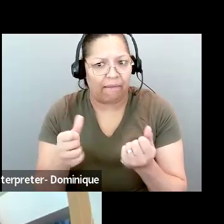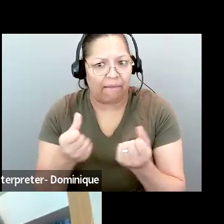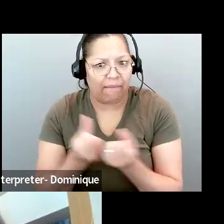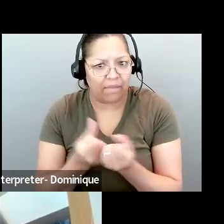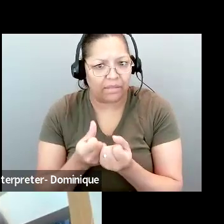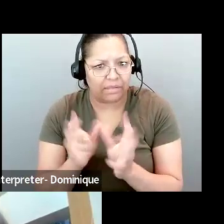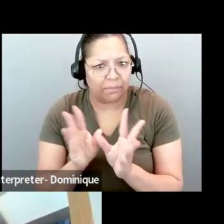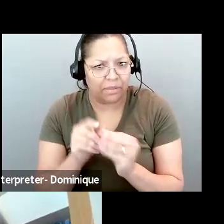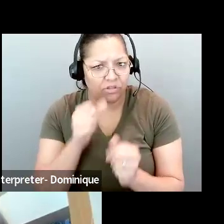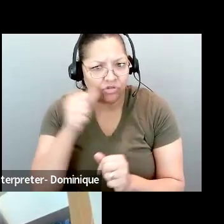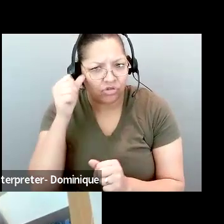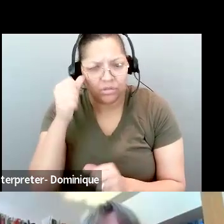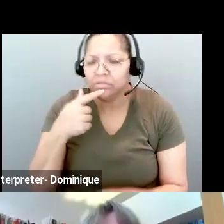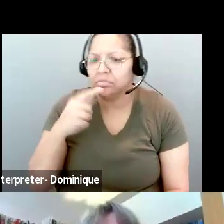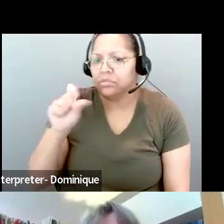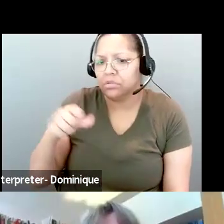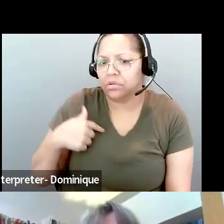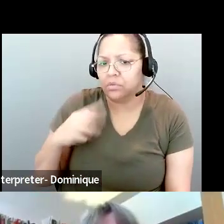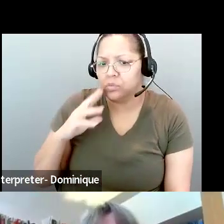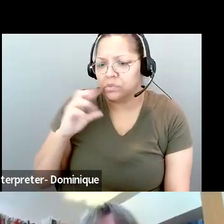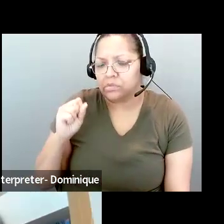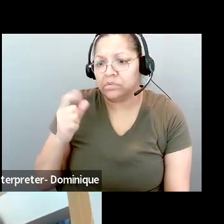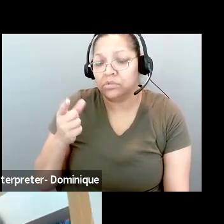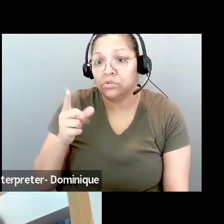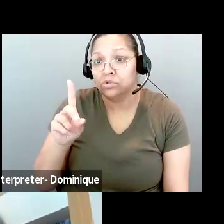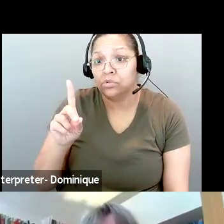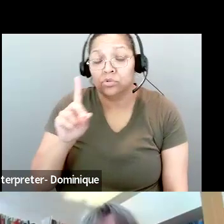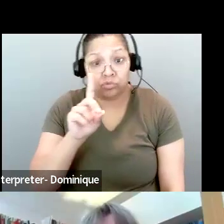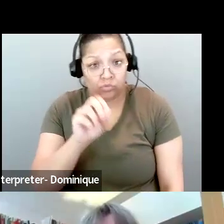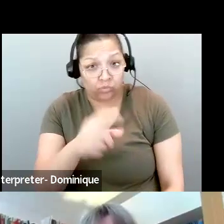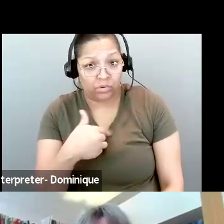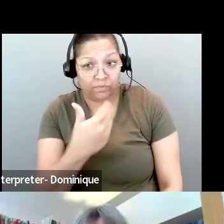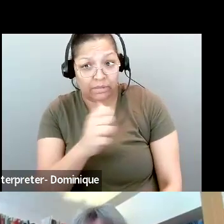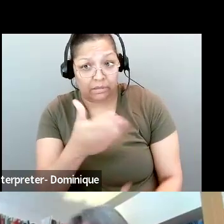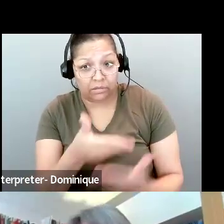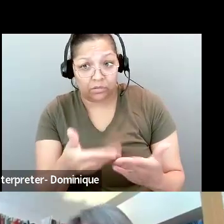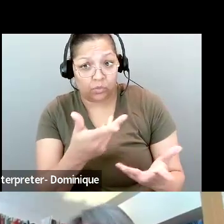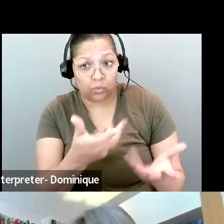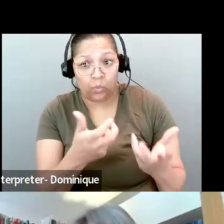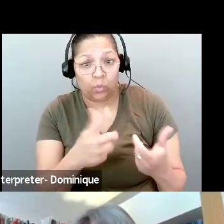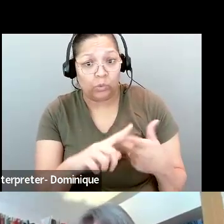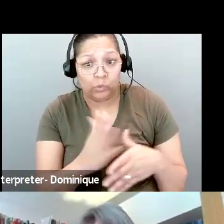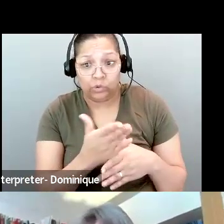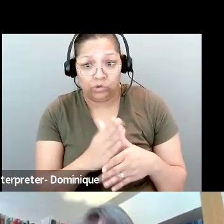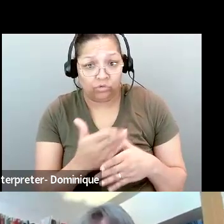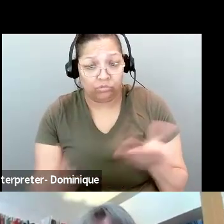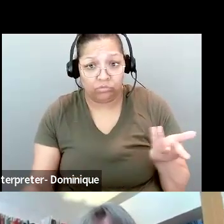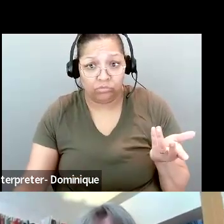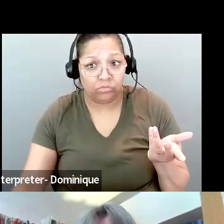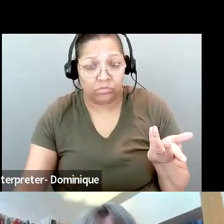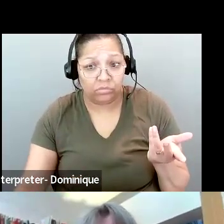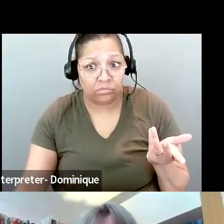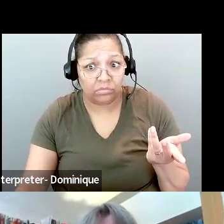yesterday. I was, yeah. Do you have anything that you want to maybe share